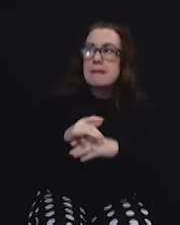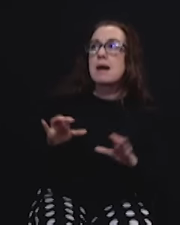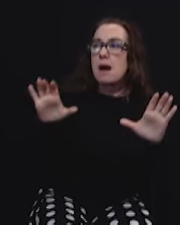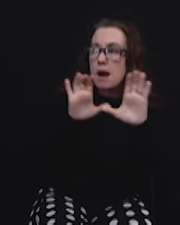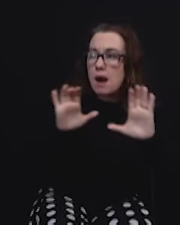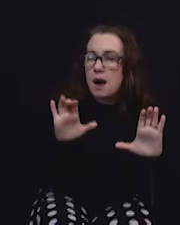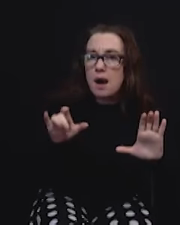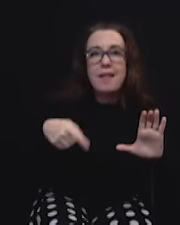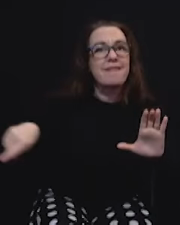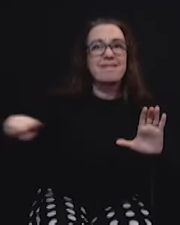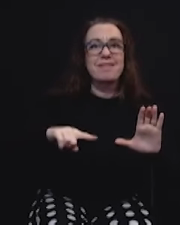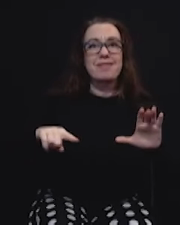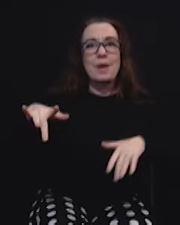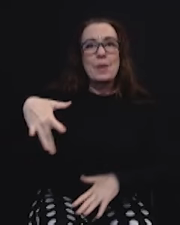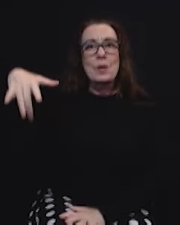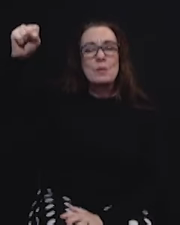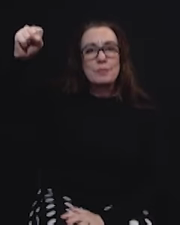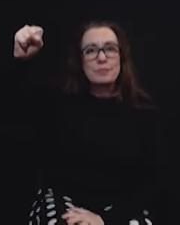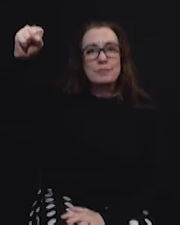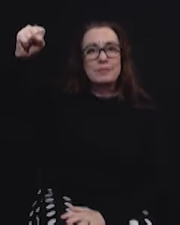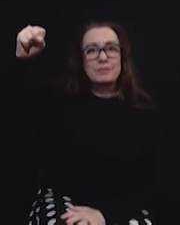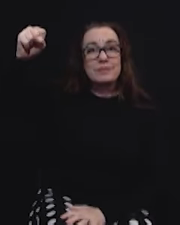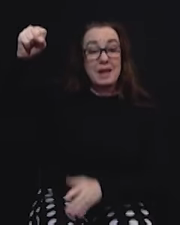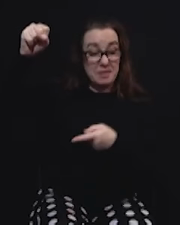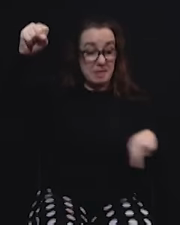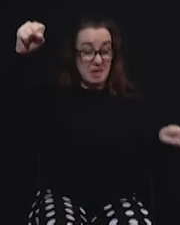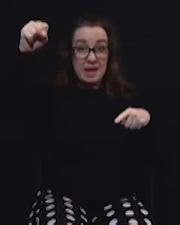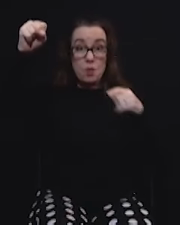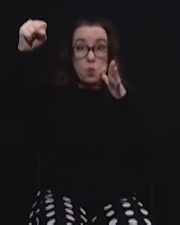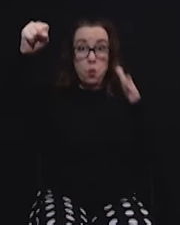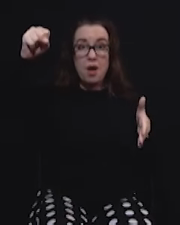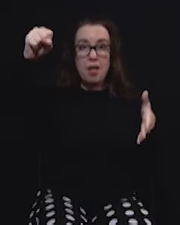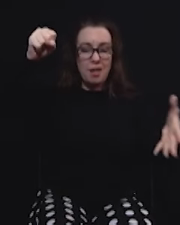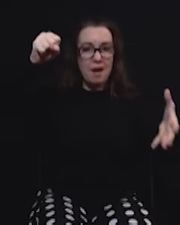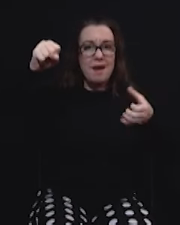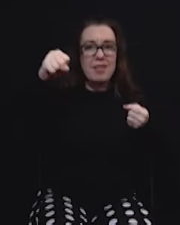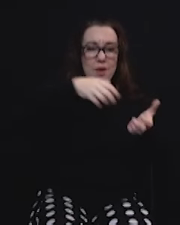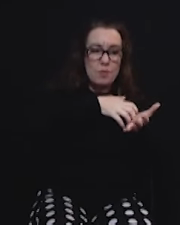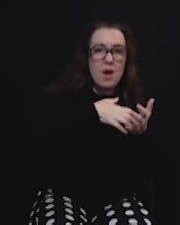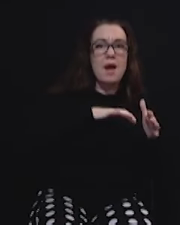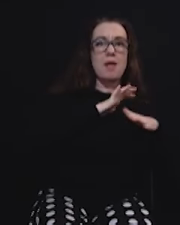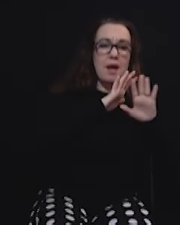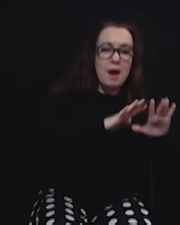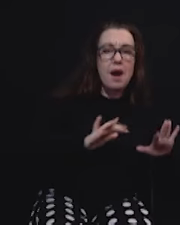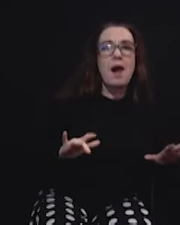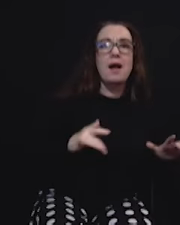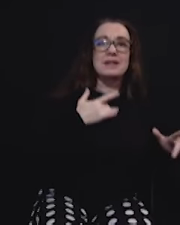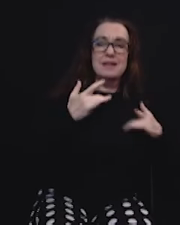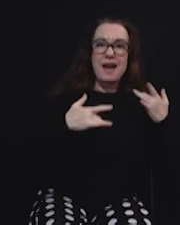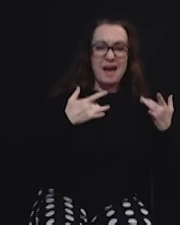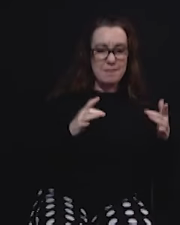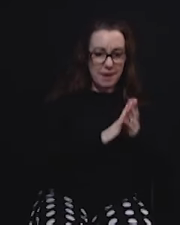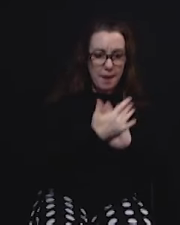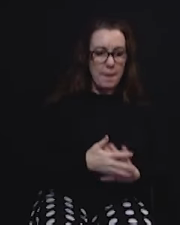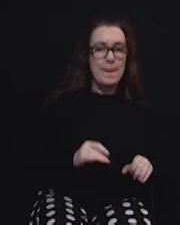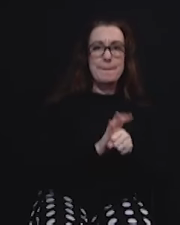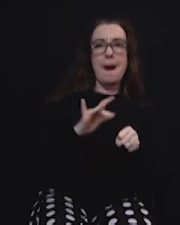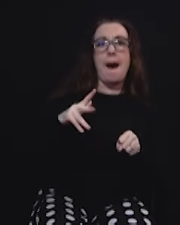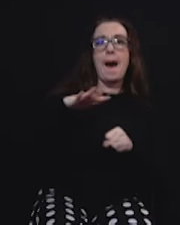they will not be there. But the meek shall inherit the land and delight themselves in